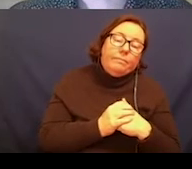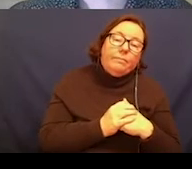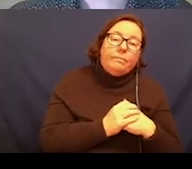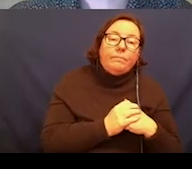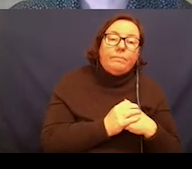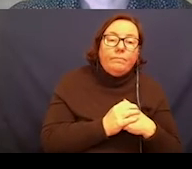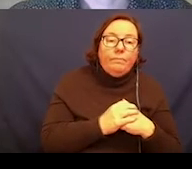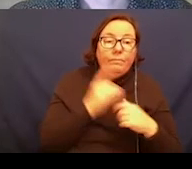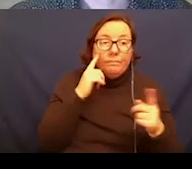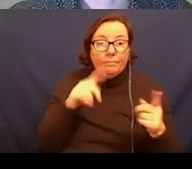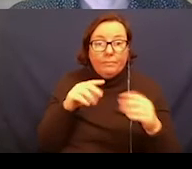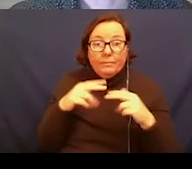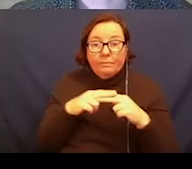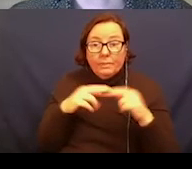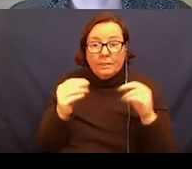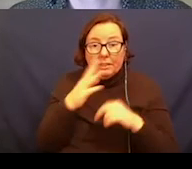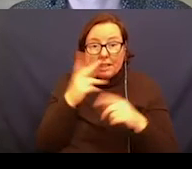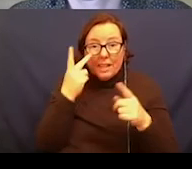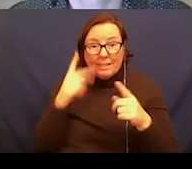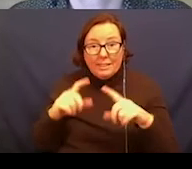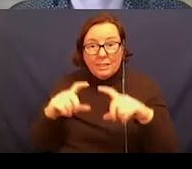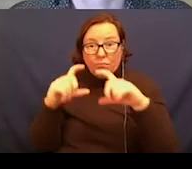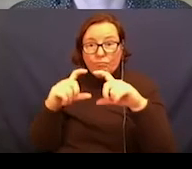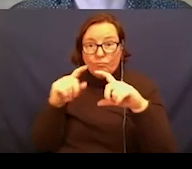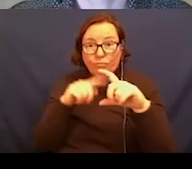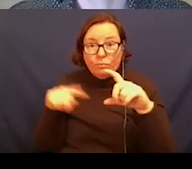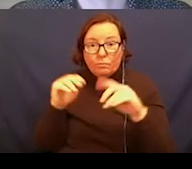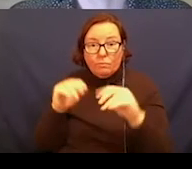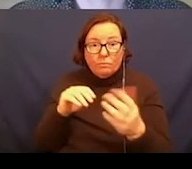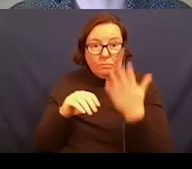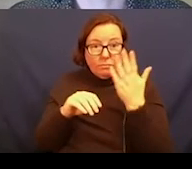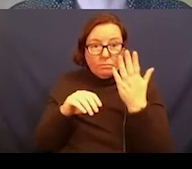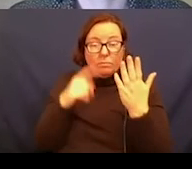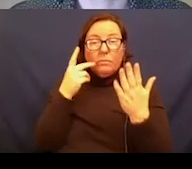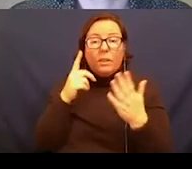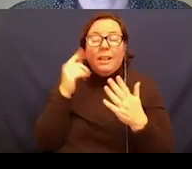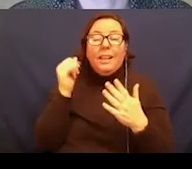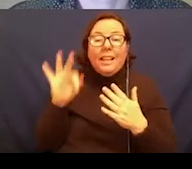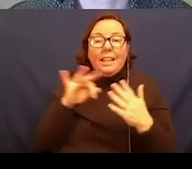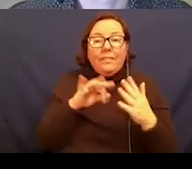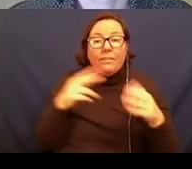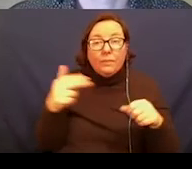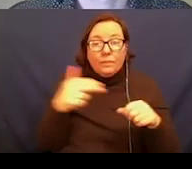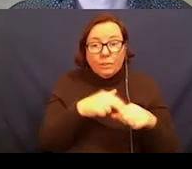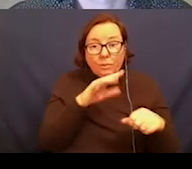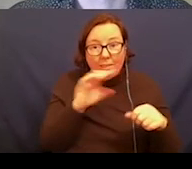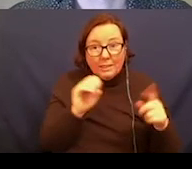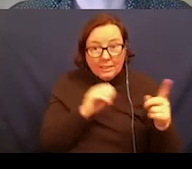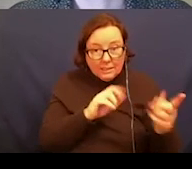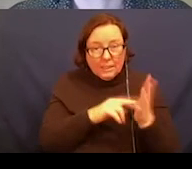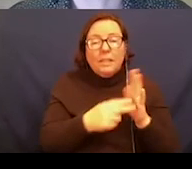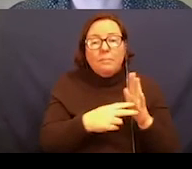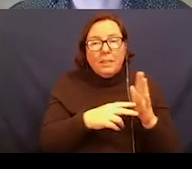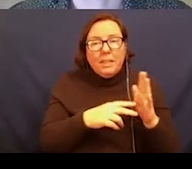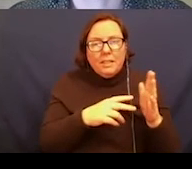On this slide, we are showing an example of what an Eversource bill would look like for